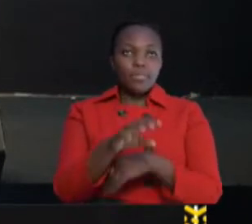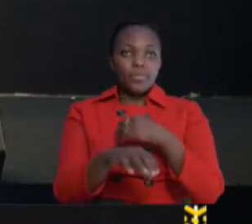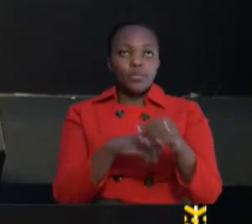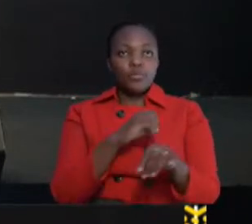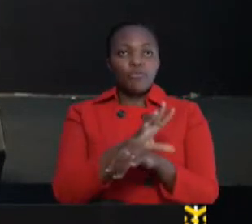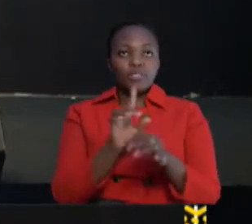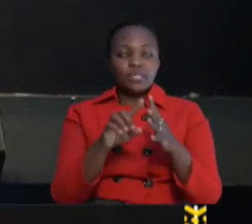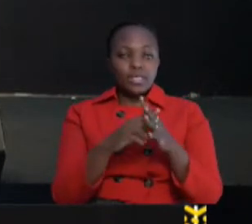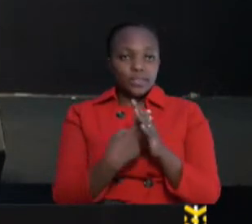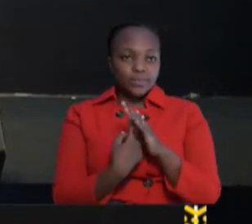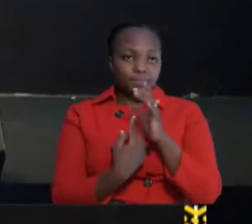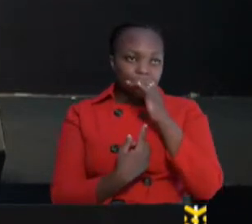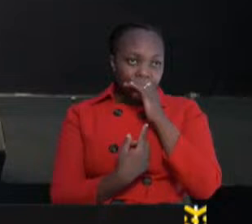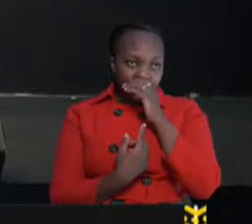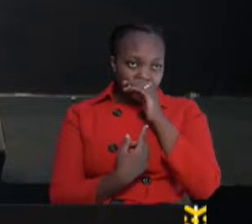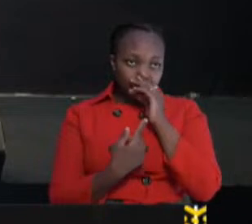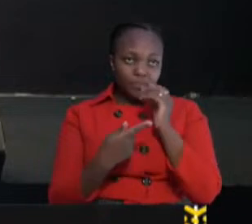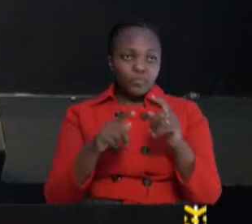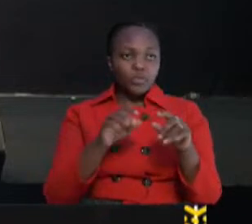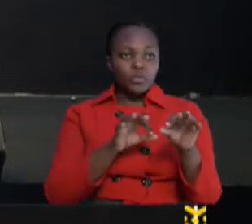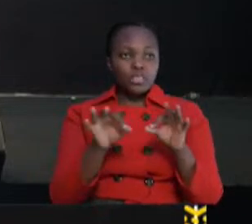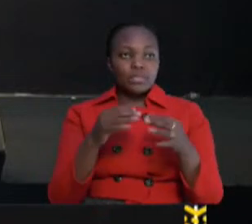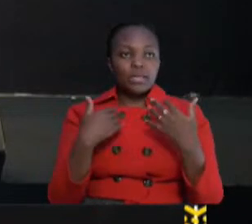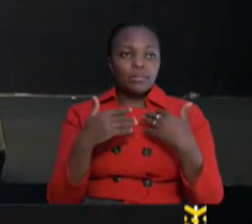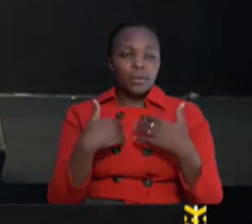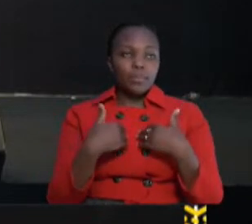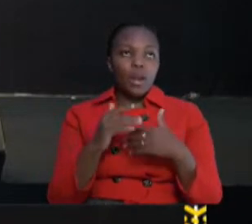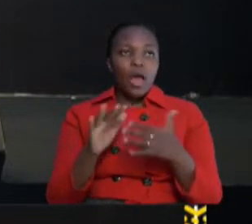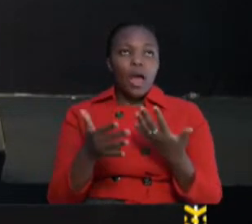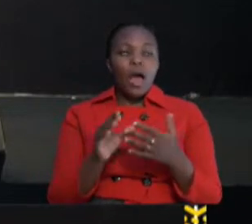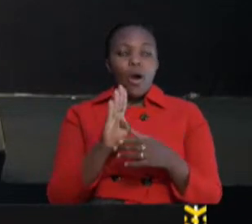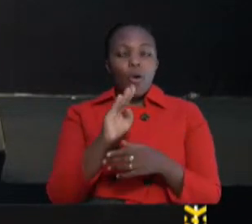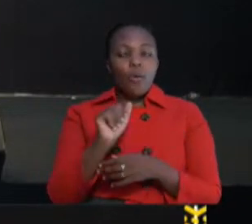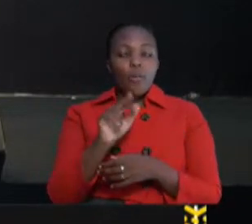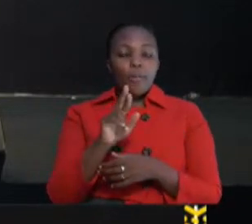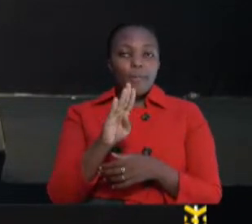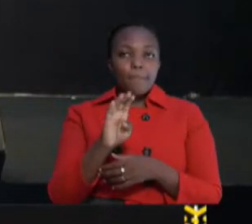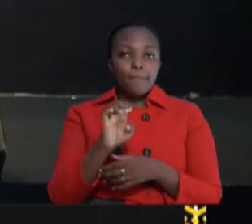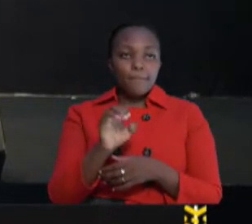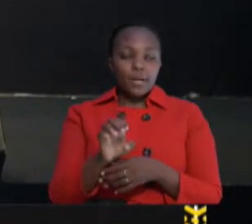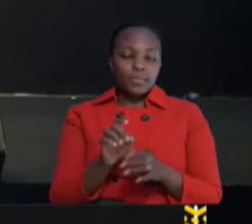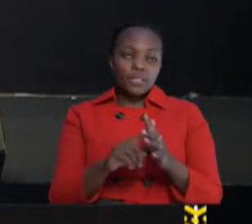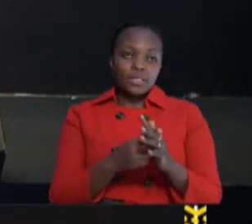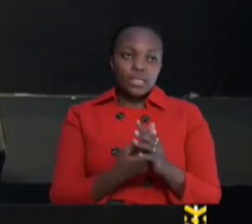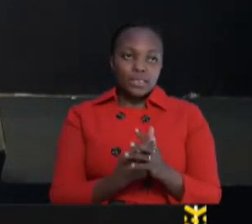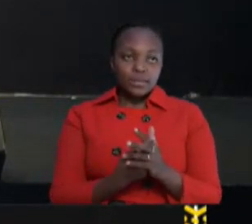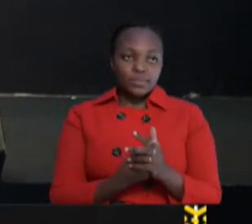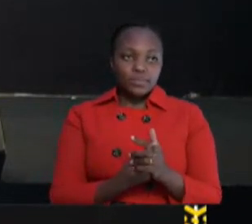people, the evolution of Barbie, how it came about,